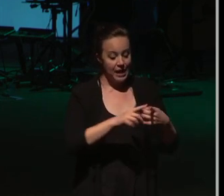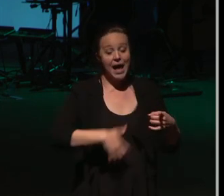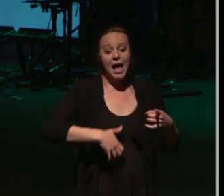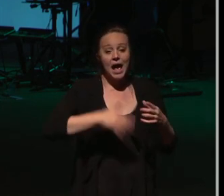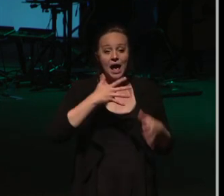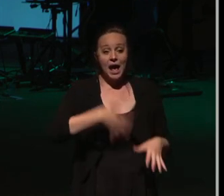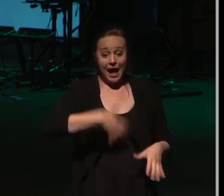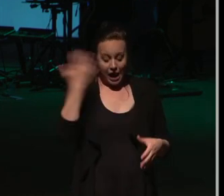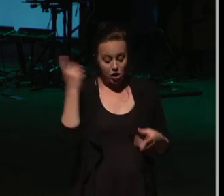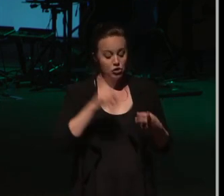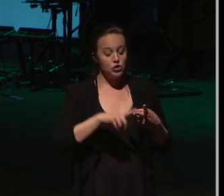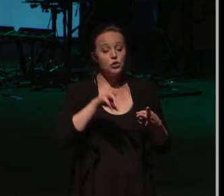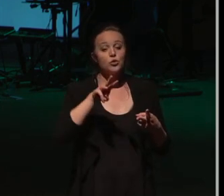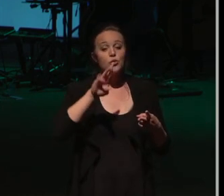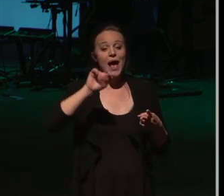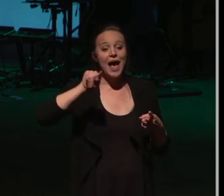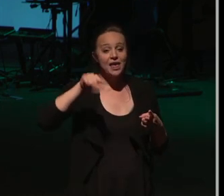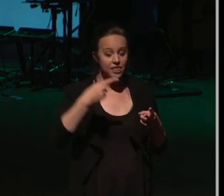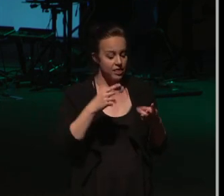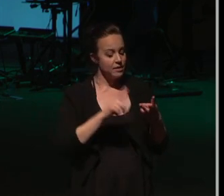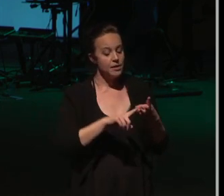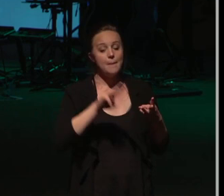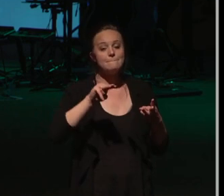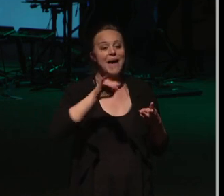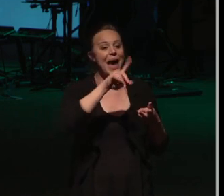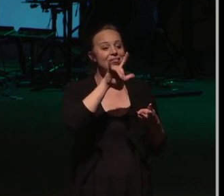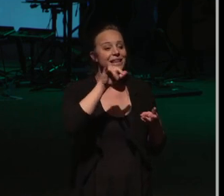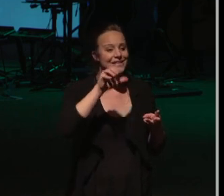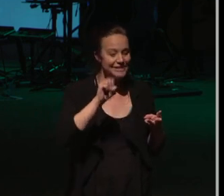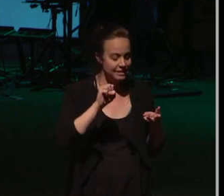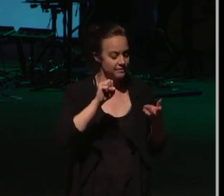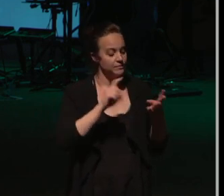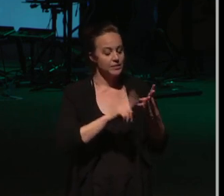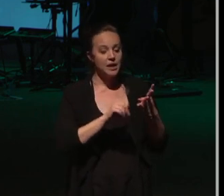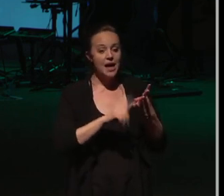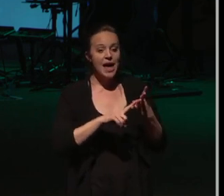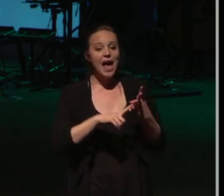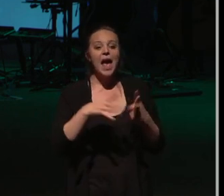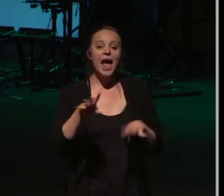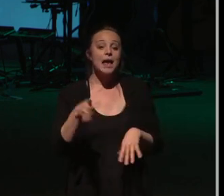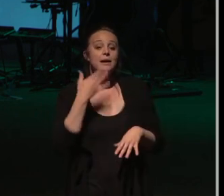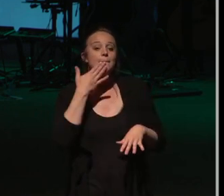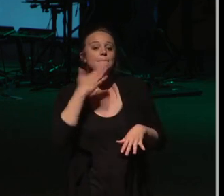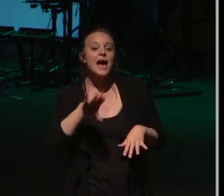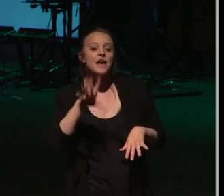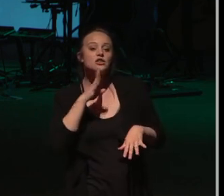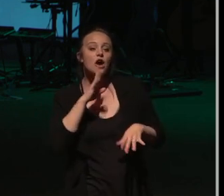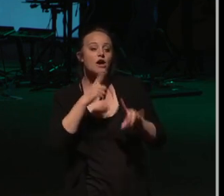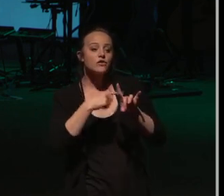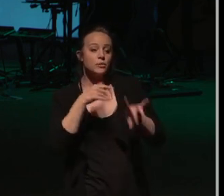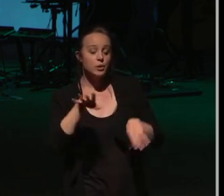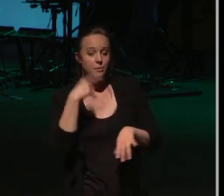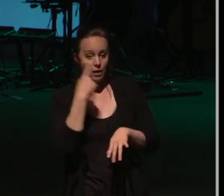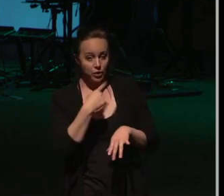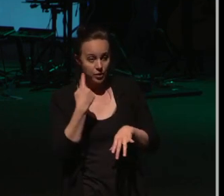malice, slander, and obscene talk from your mouth. Do not lie to one another, seeing that you have put off the old self with its